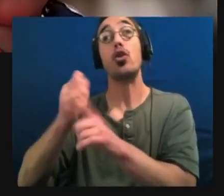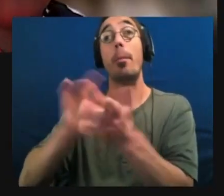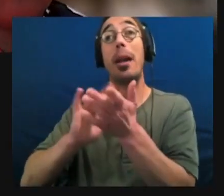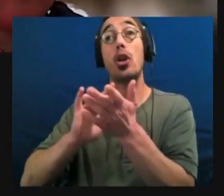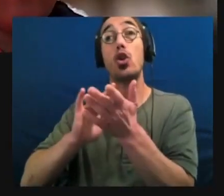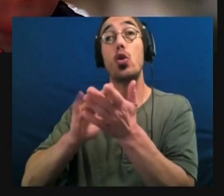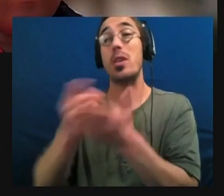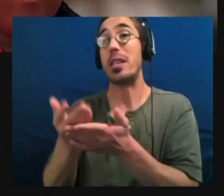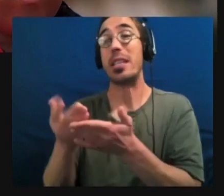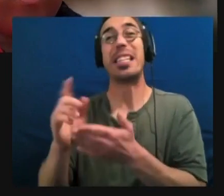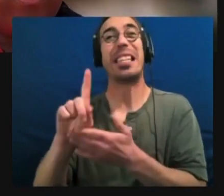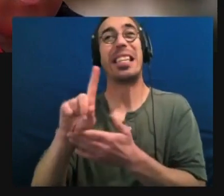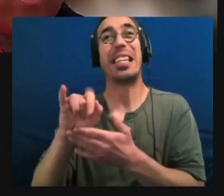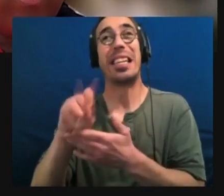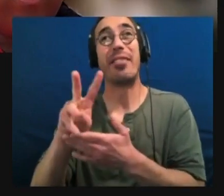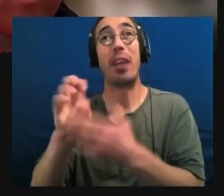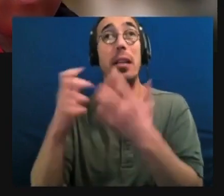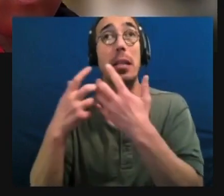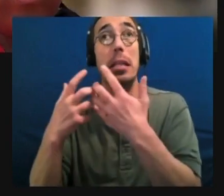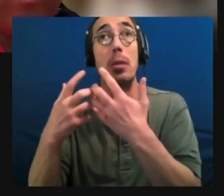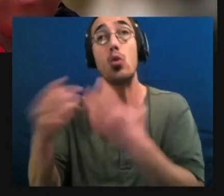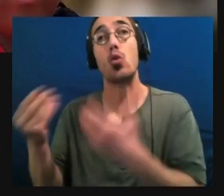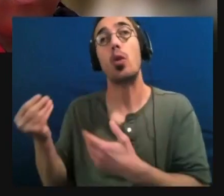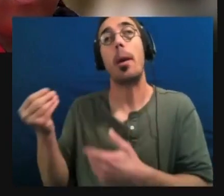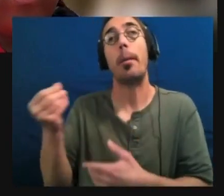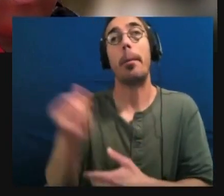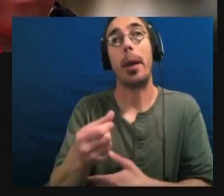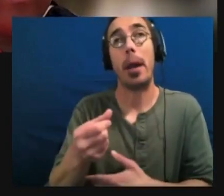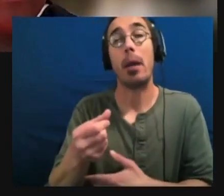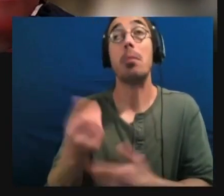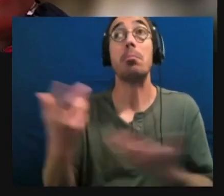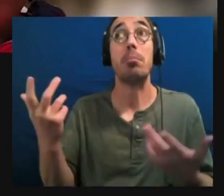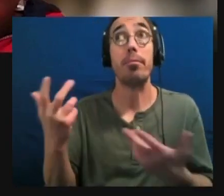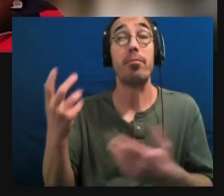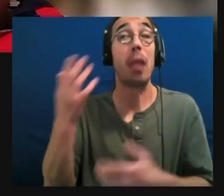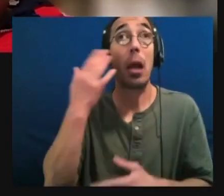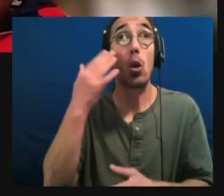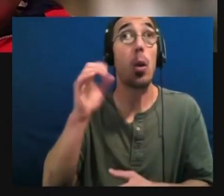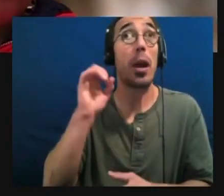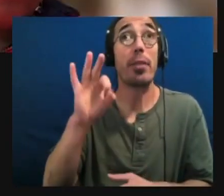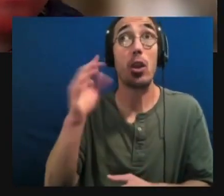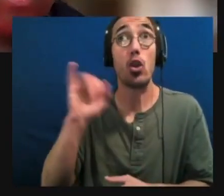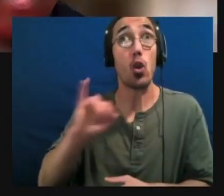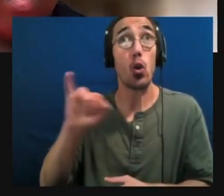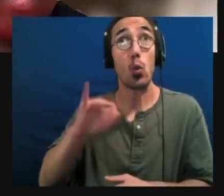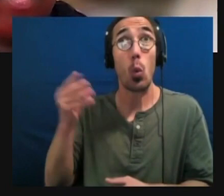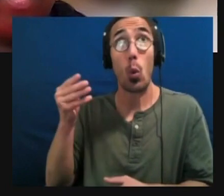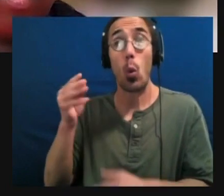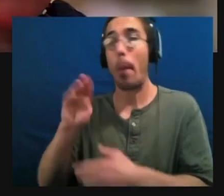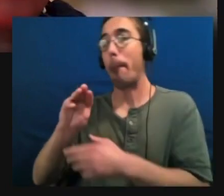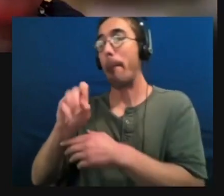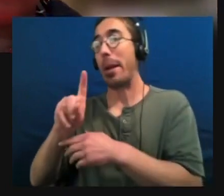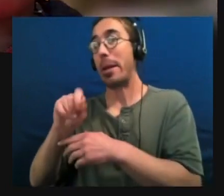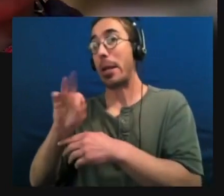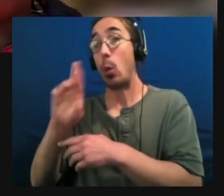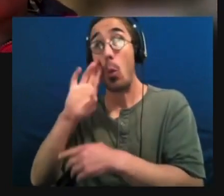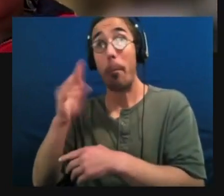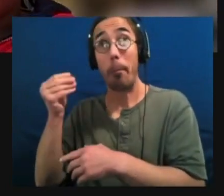by insurance or Medicare? I don't know the answer to that question But do you know, Tiffany?